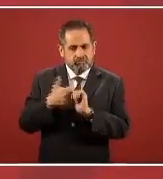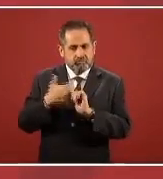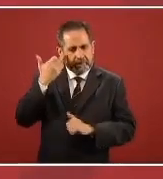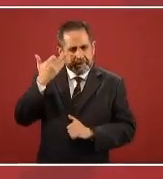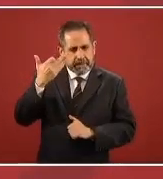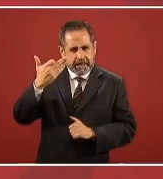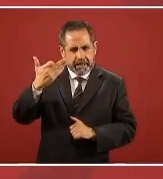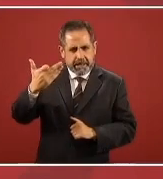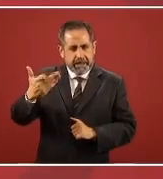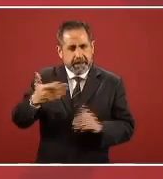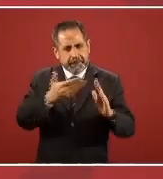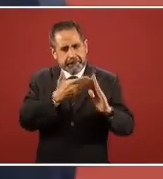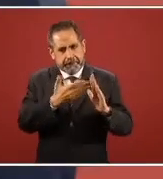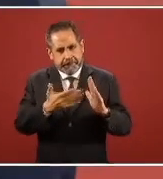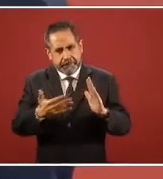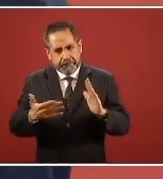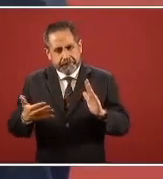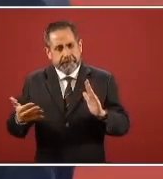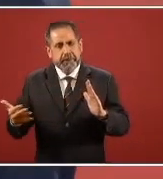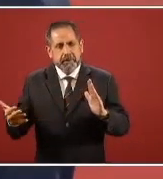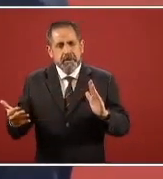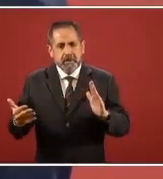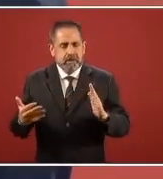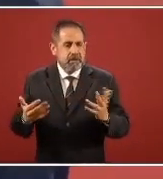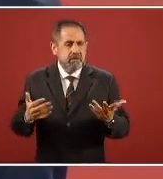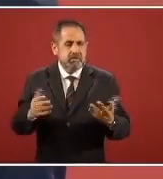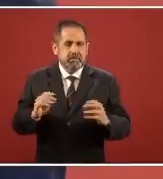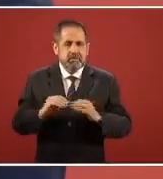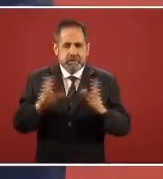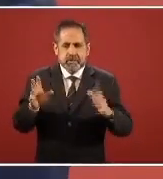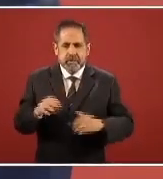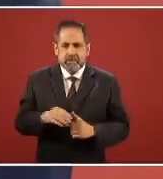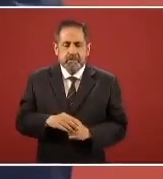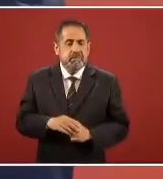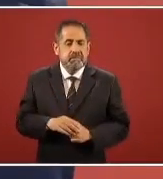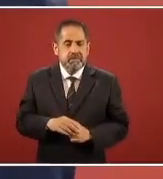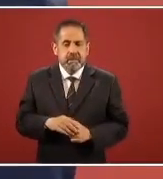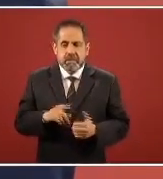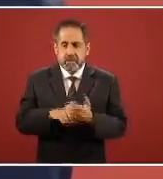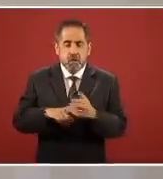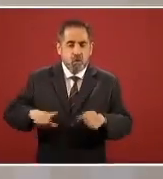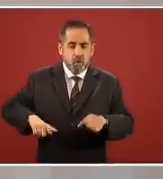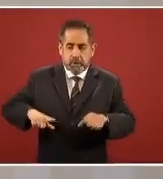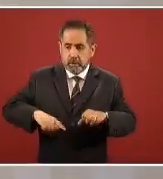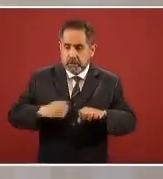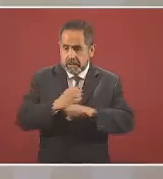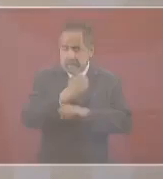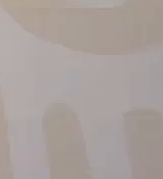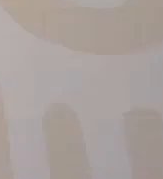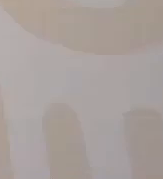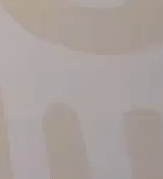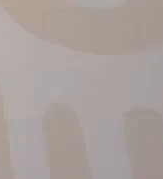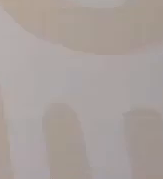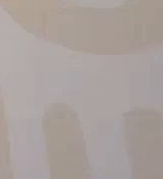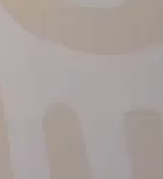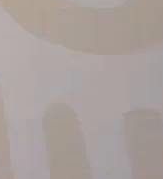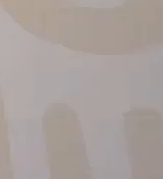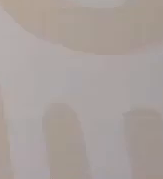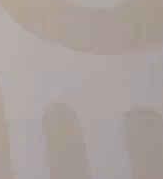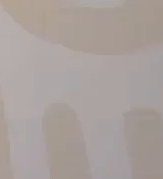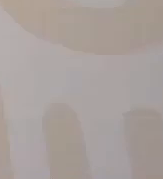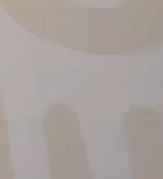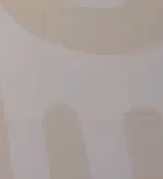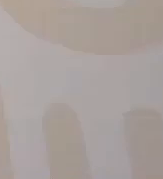It's a process. Y claro que tiene and que llegar course, a los gobiernos estatales. It has to y a los gobiernos to municipales. State